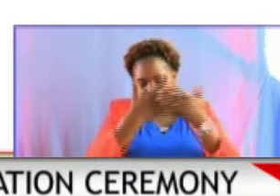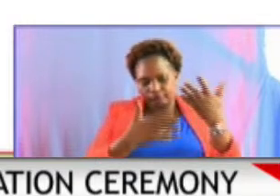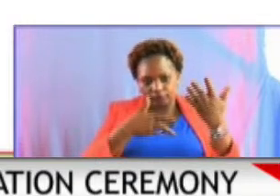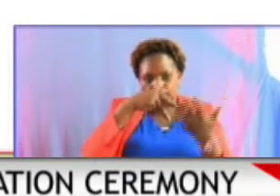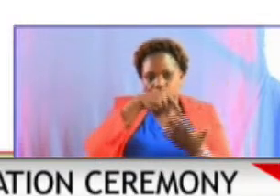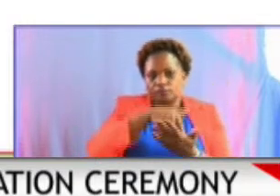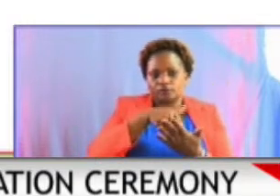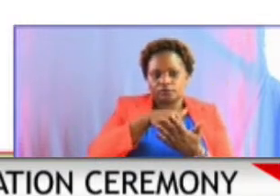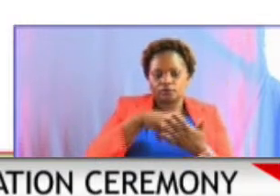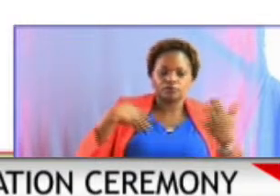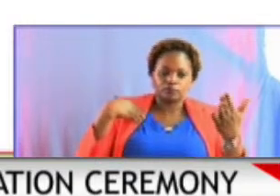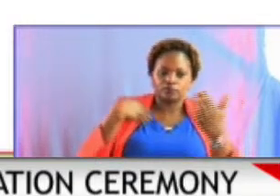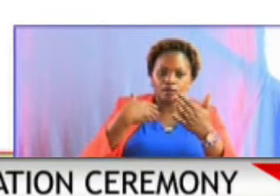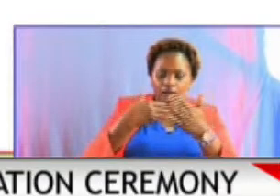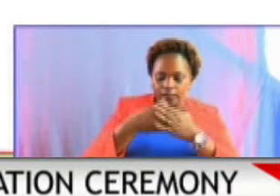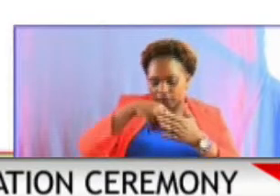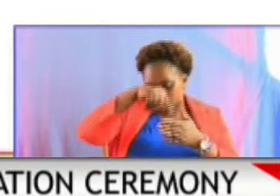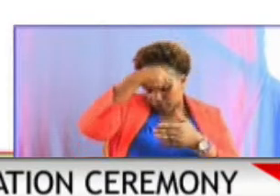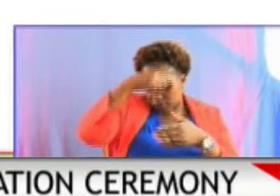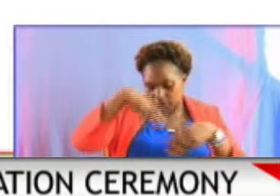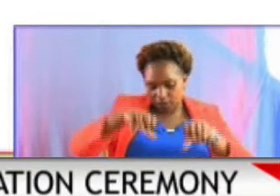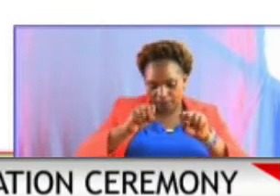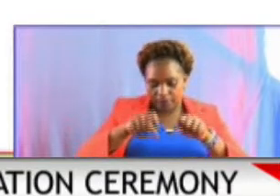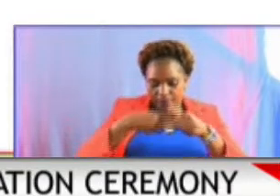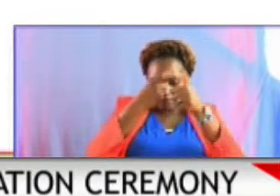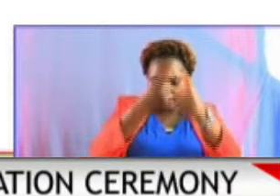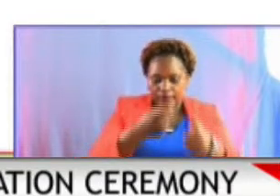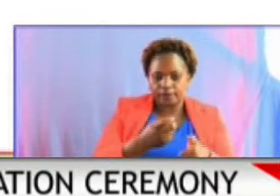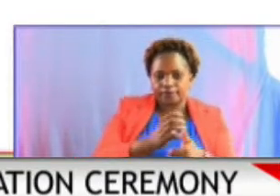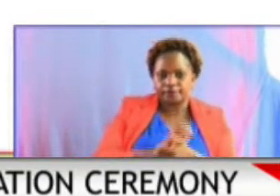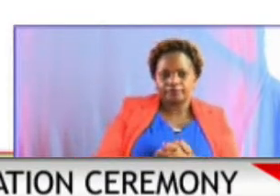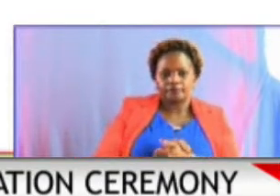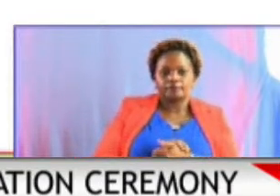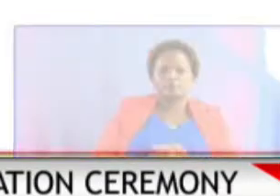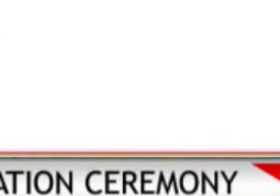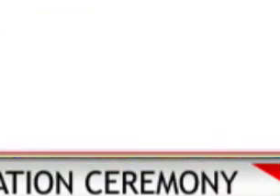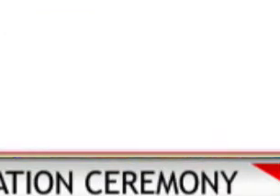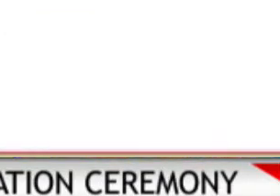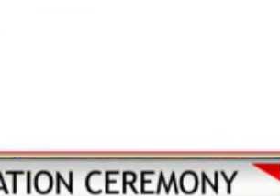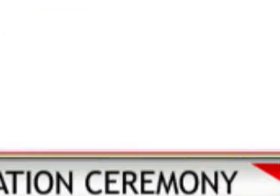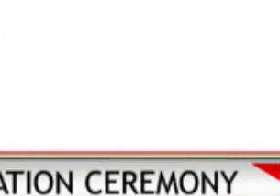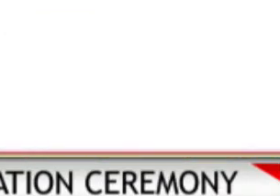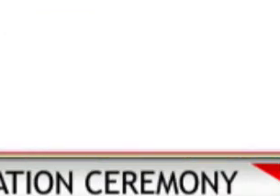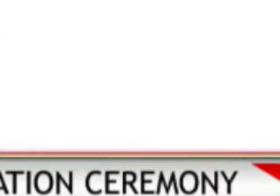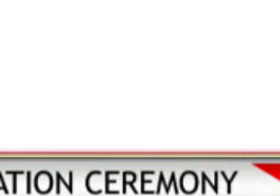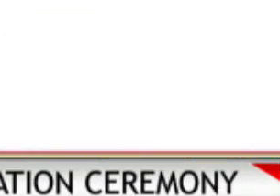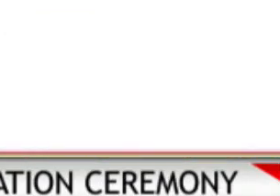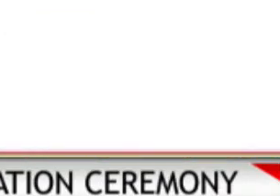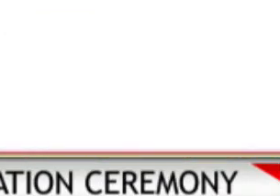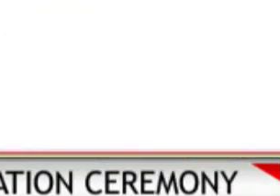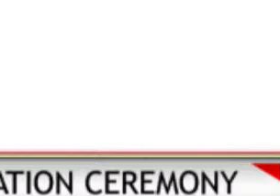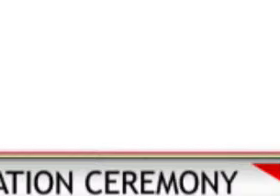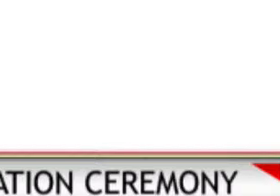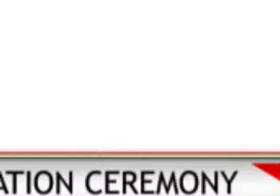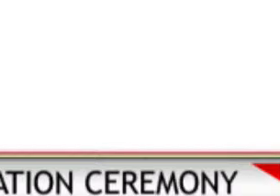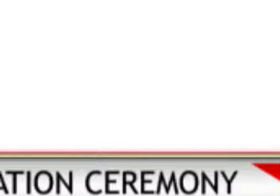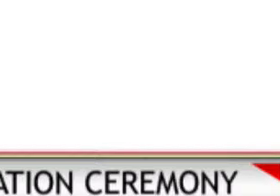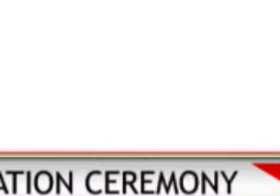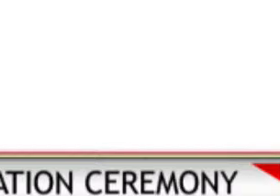standing until the diplomas are awarded.